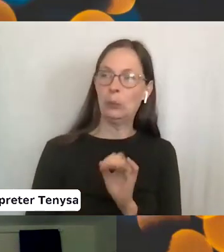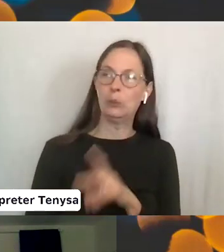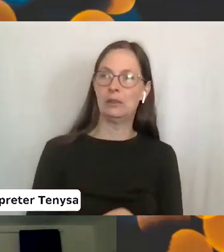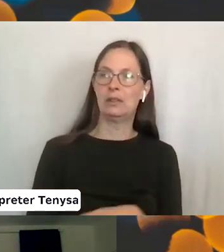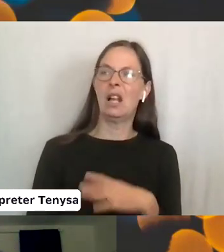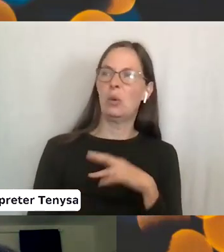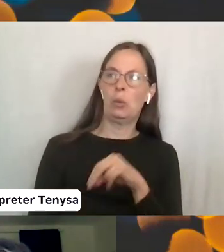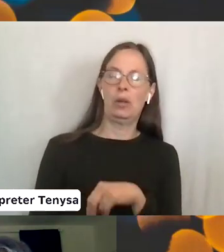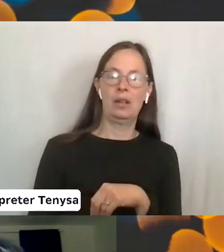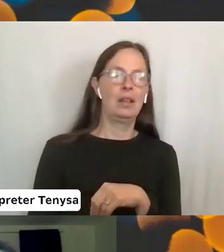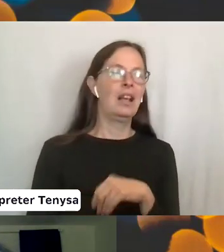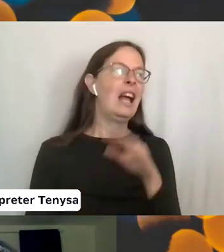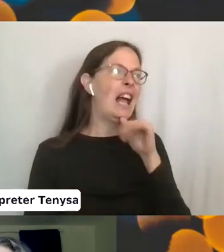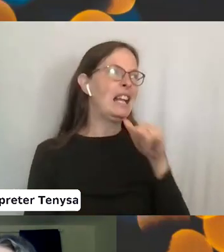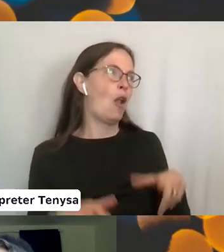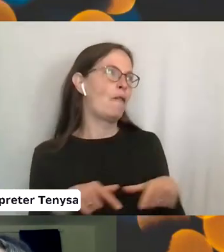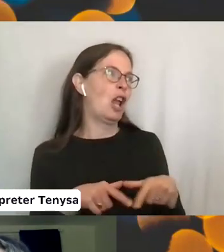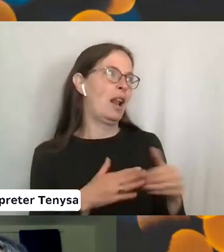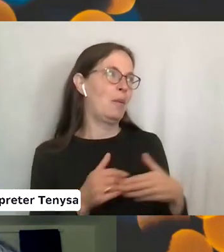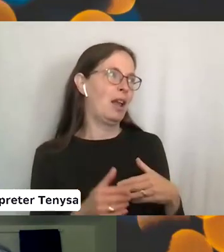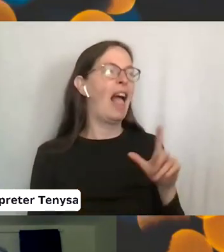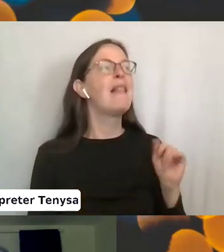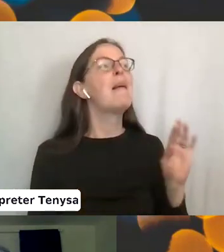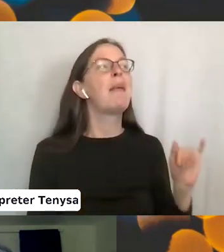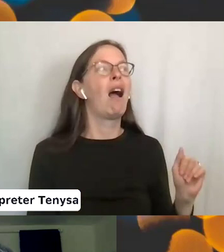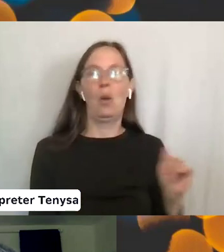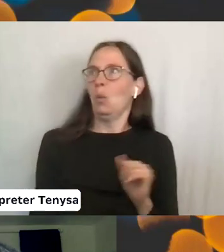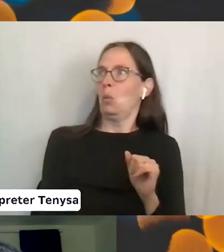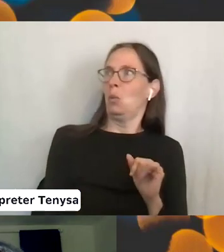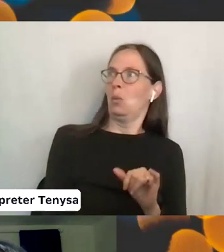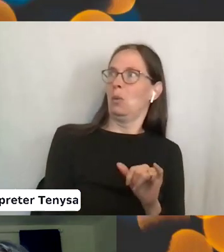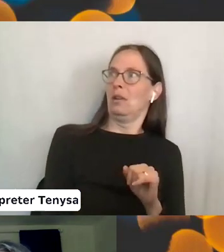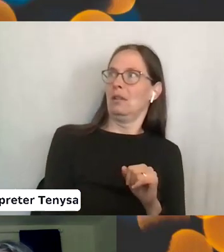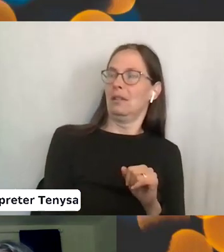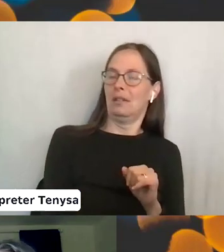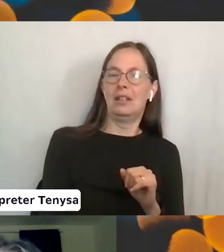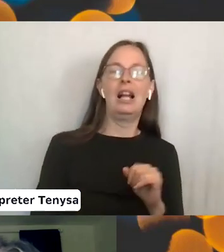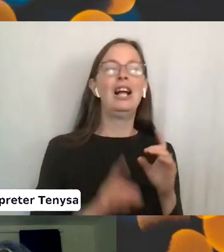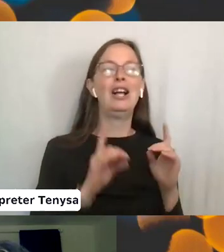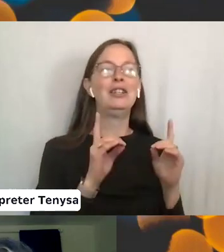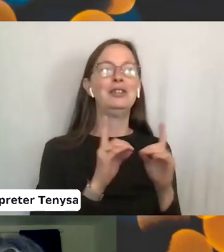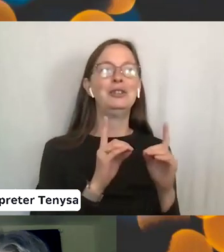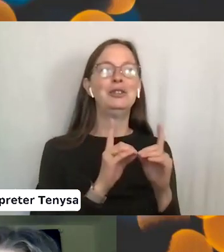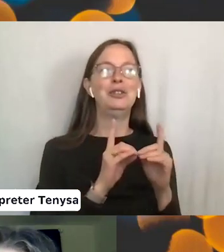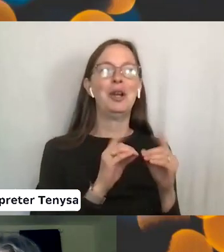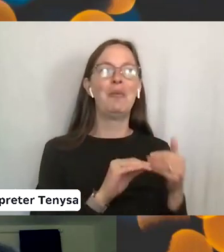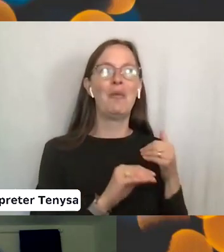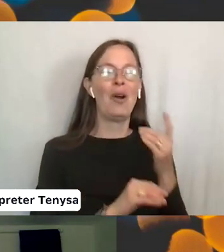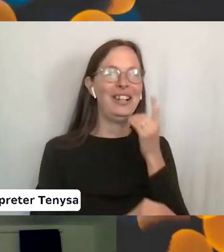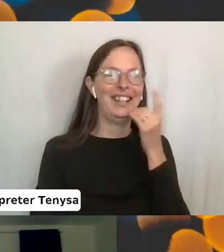no. Not your vagina anyway, or your Oh. labia. Anyway, dessert before dinner.